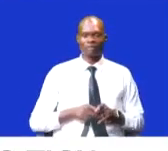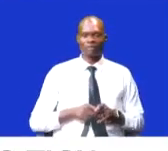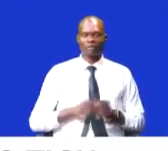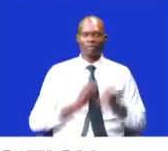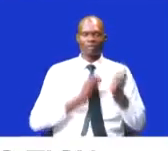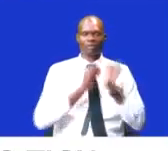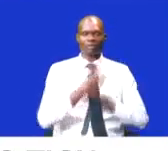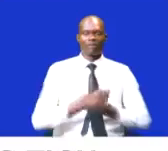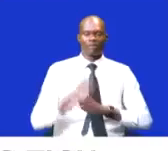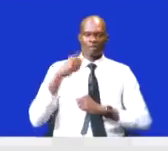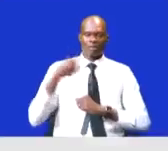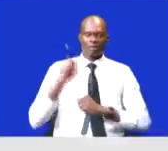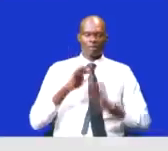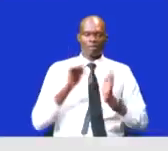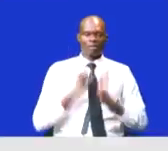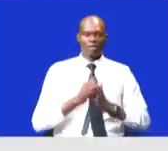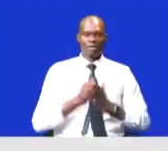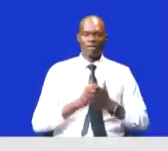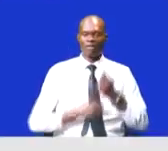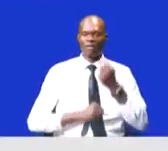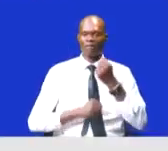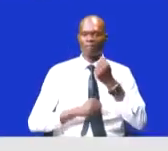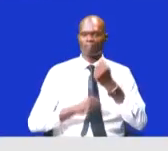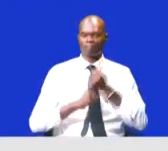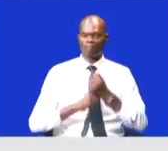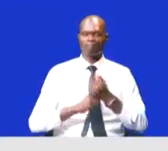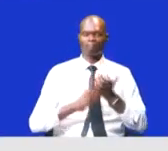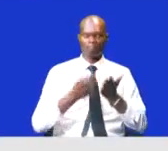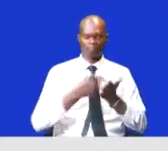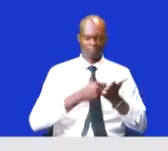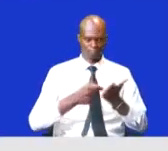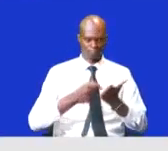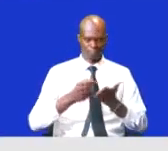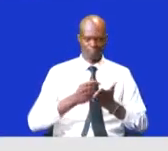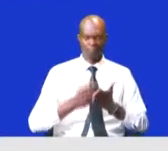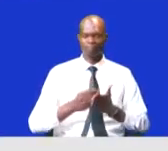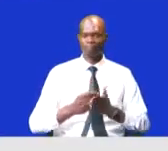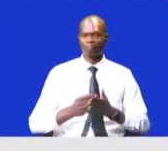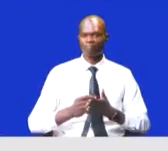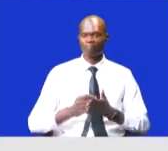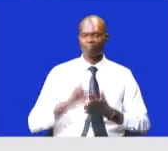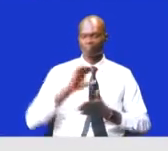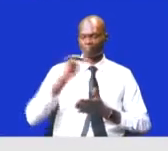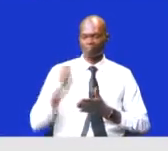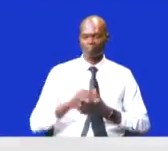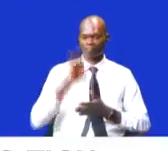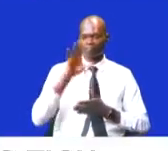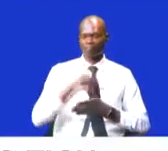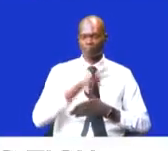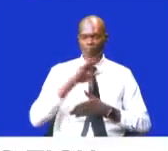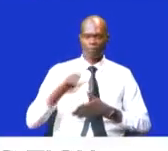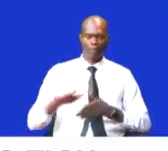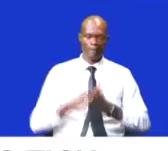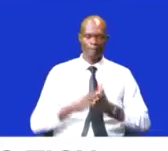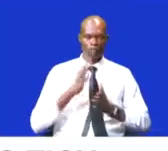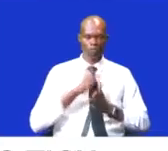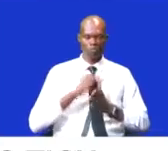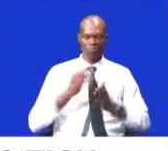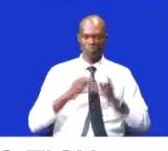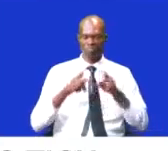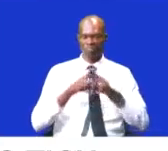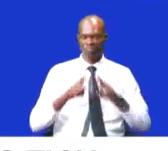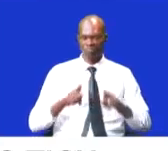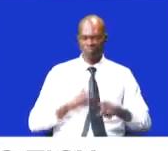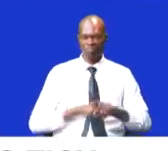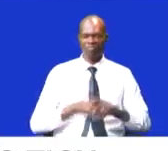on that recommendation to the County Assembly, and the County